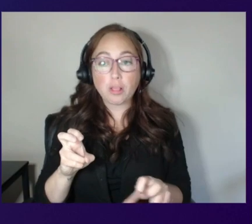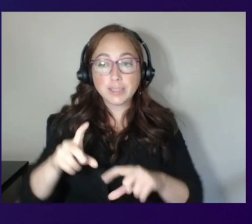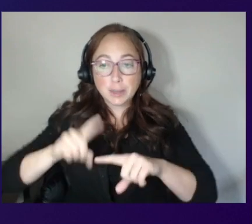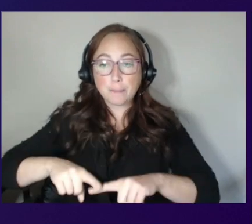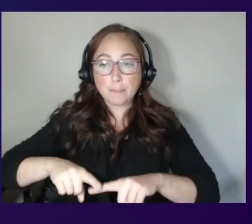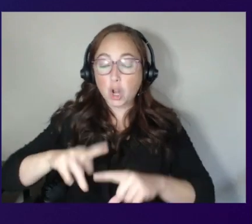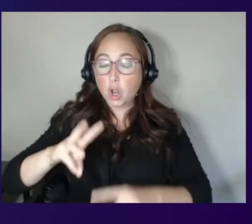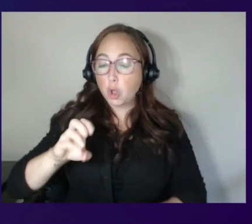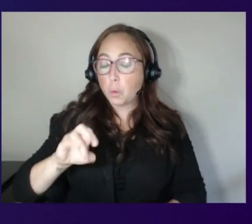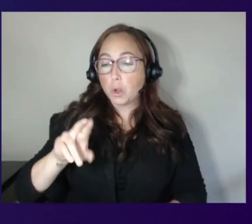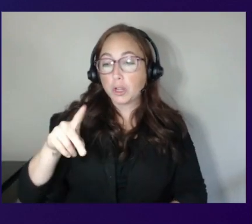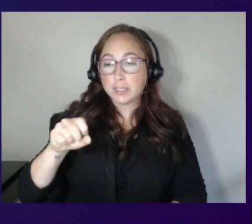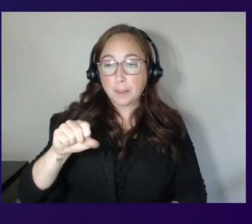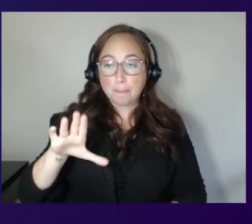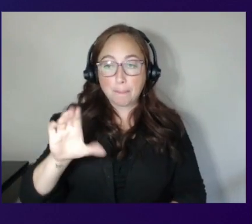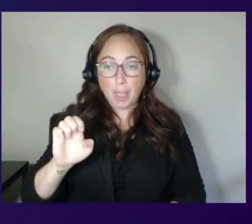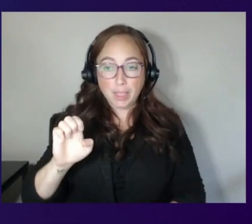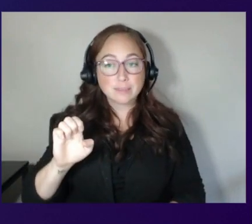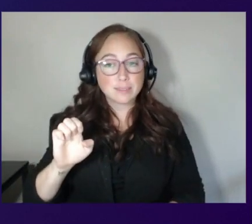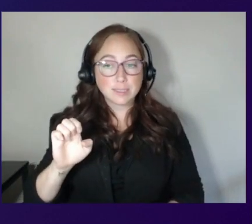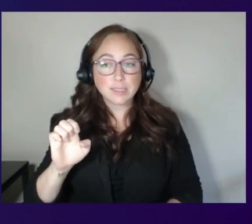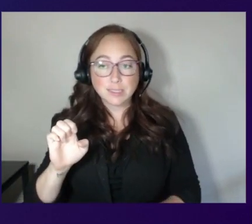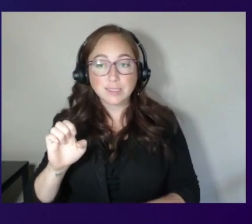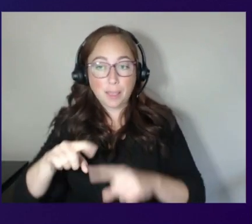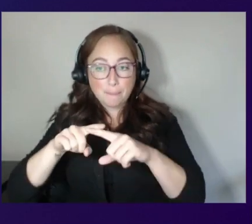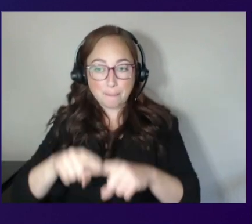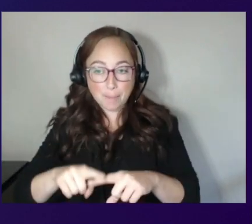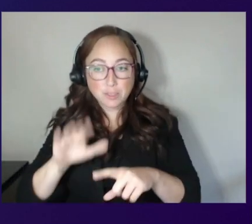web instance, which was based on your